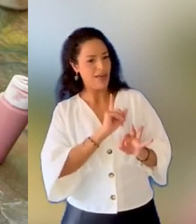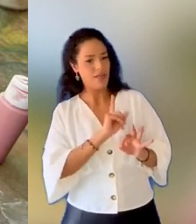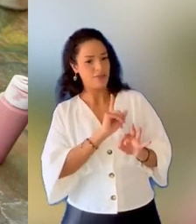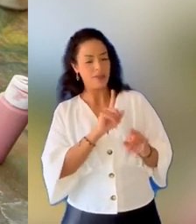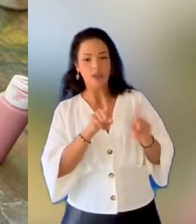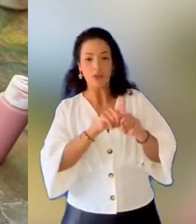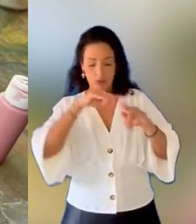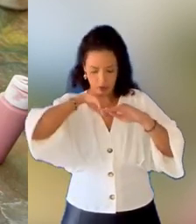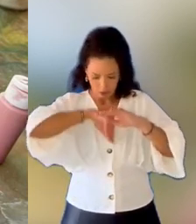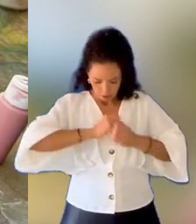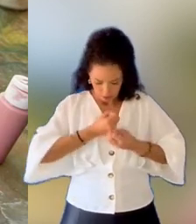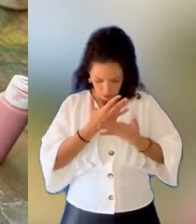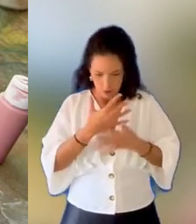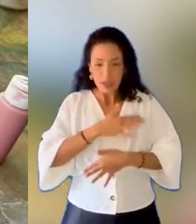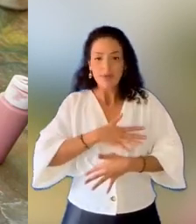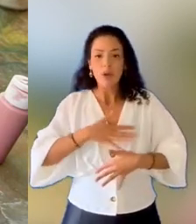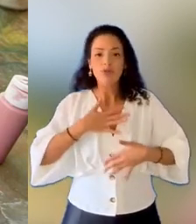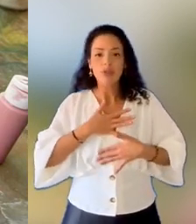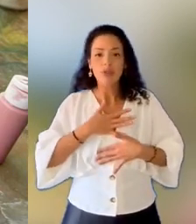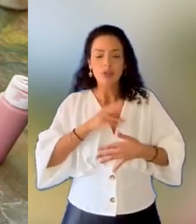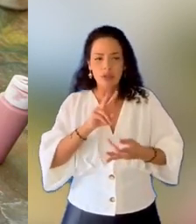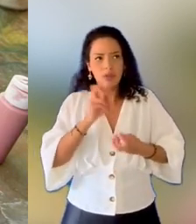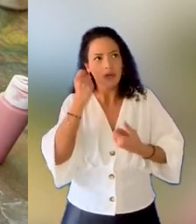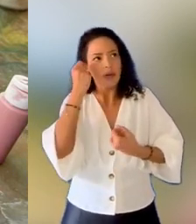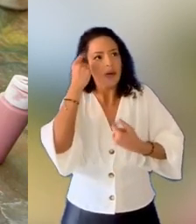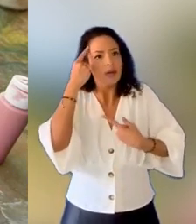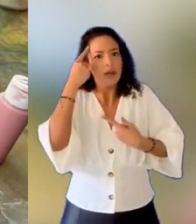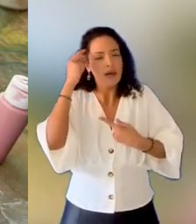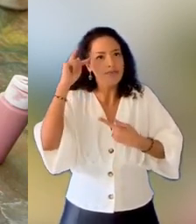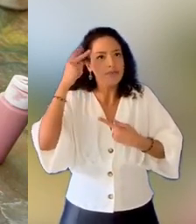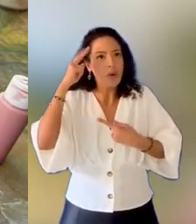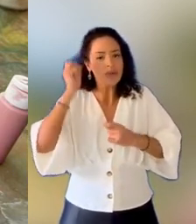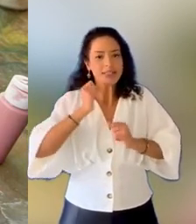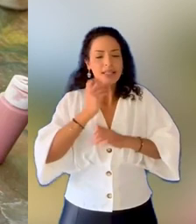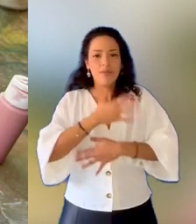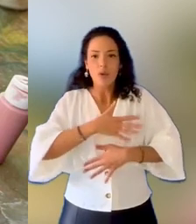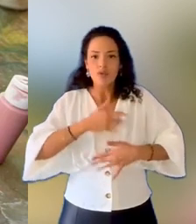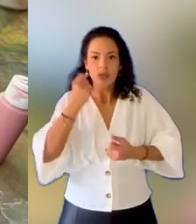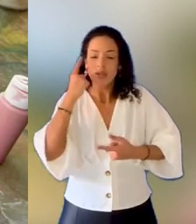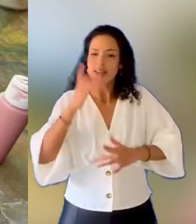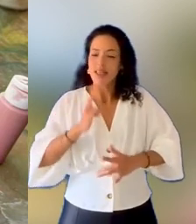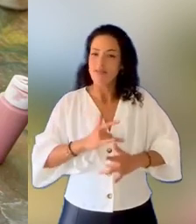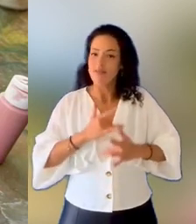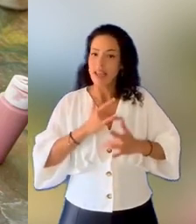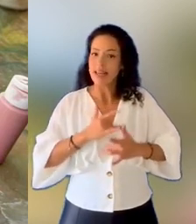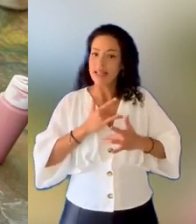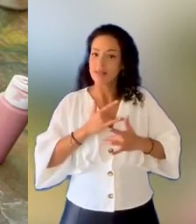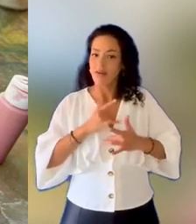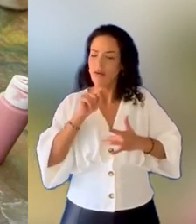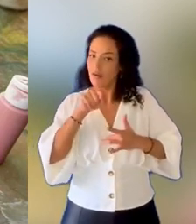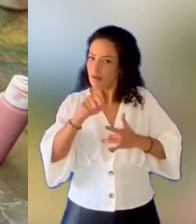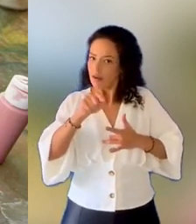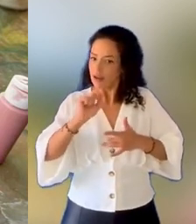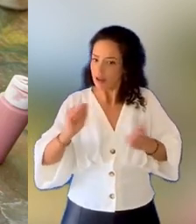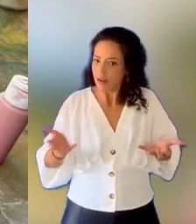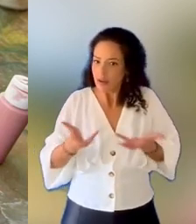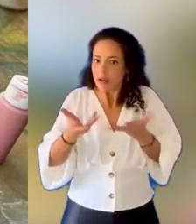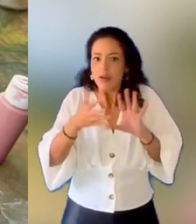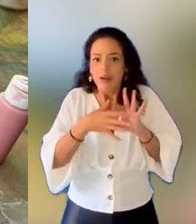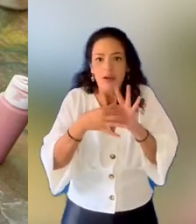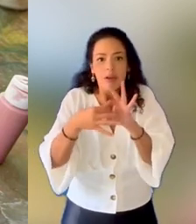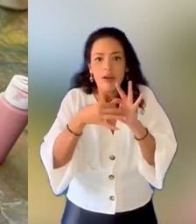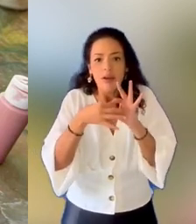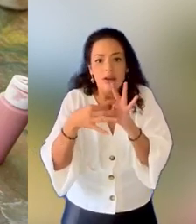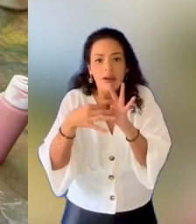means of expressing emotions and the space to make sense of and understand these feelings. Indeed, it can foster a connection which is not always